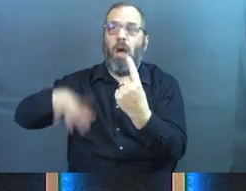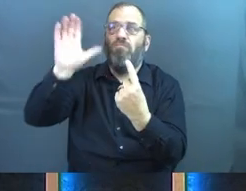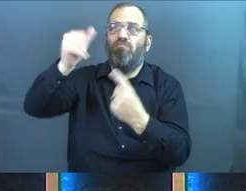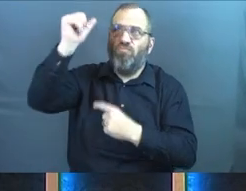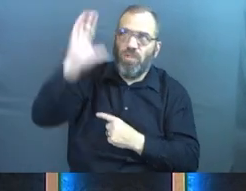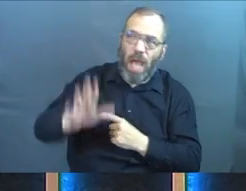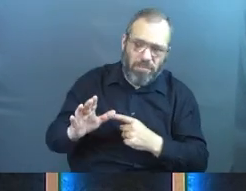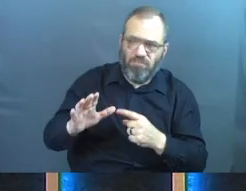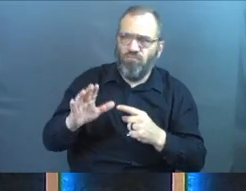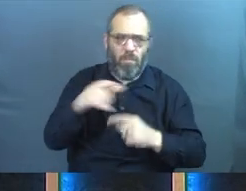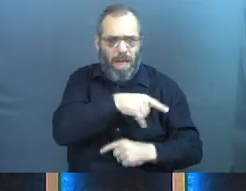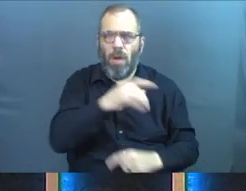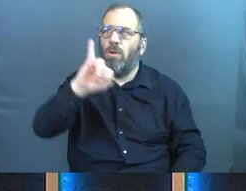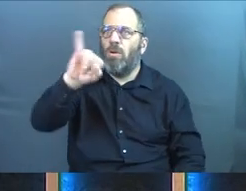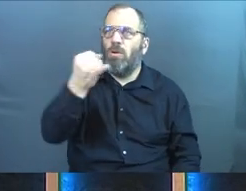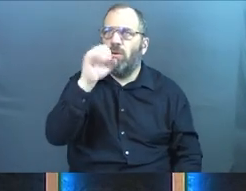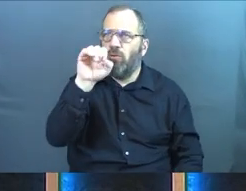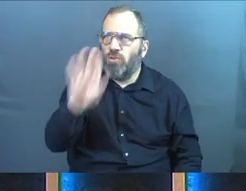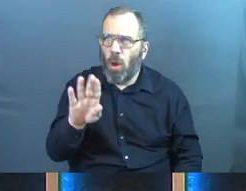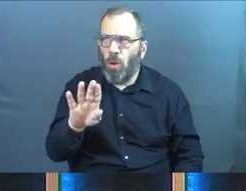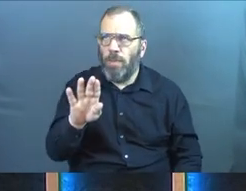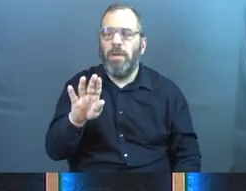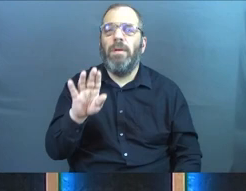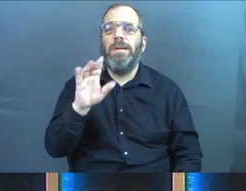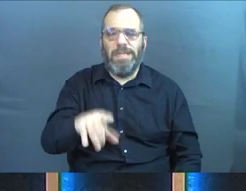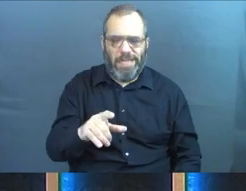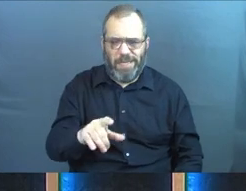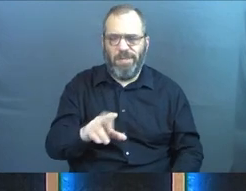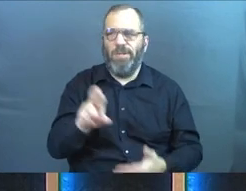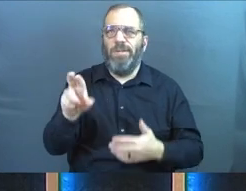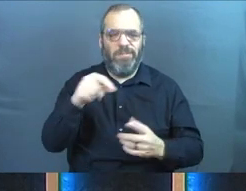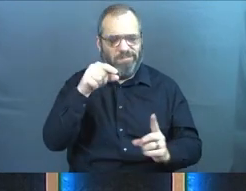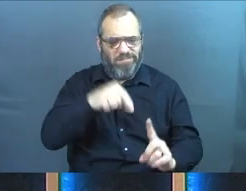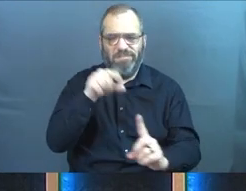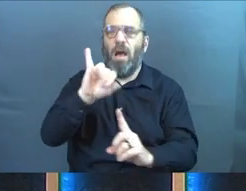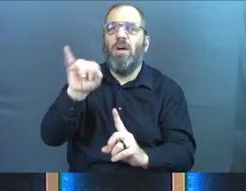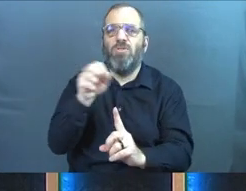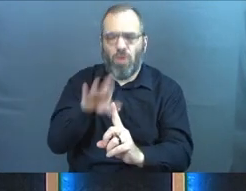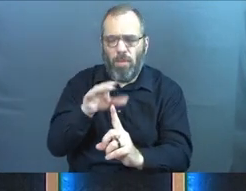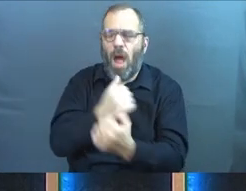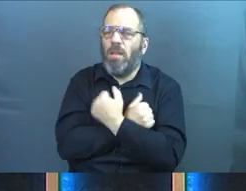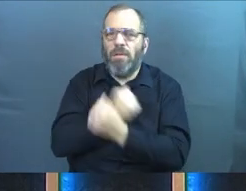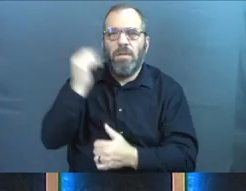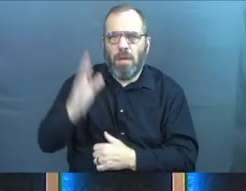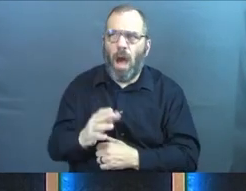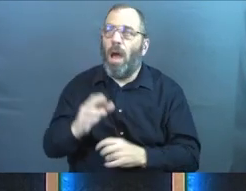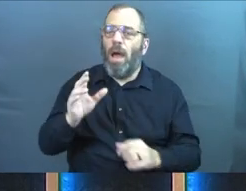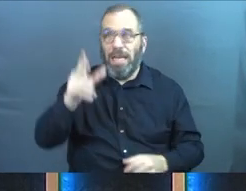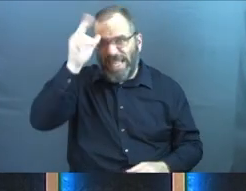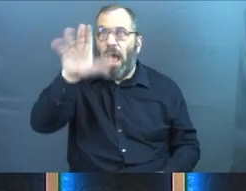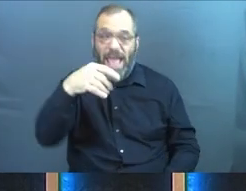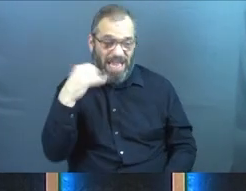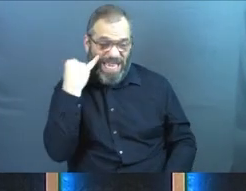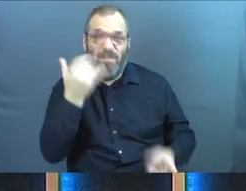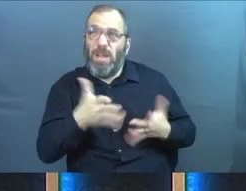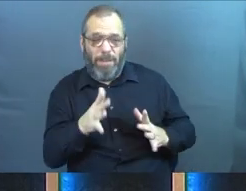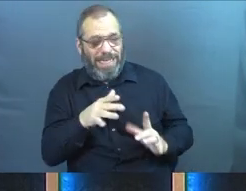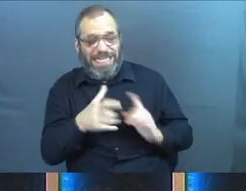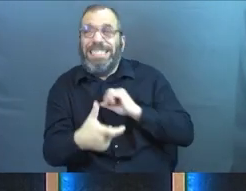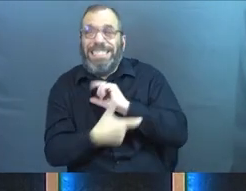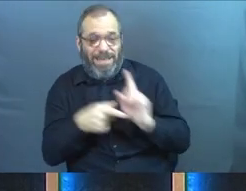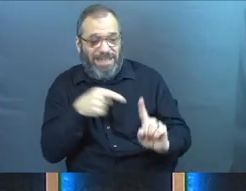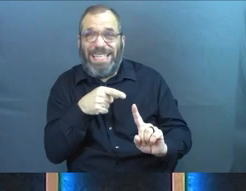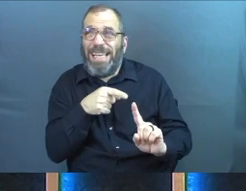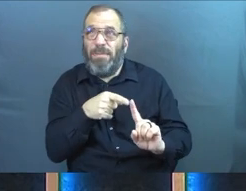to God the Father about Job. And Job is this righteous man who loves Yahweh. And Satan says, if only you would let me tempt